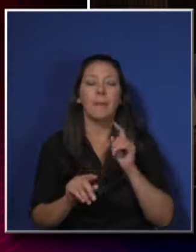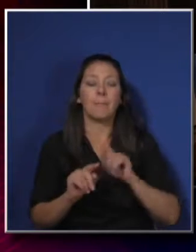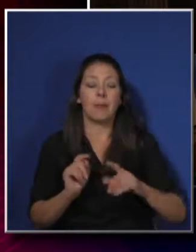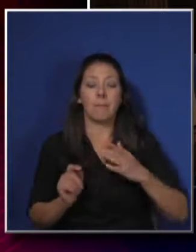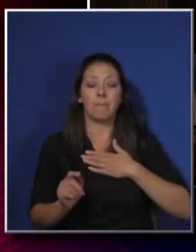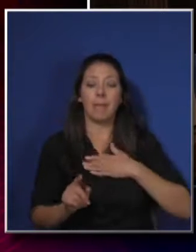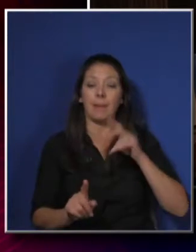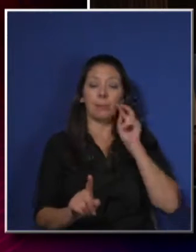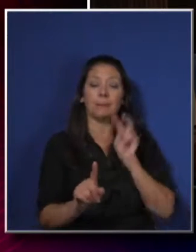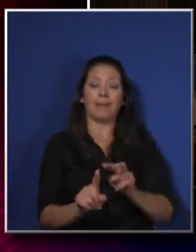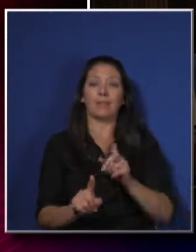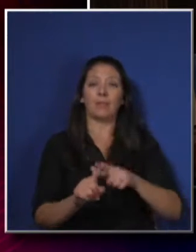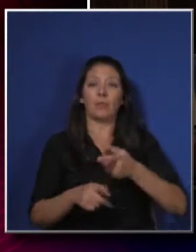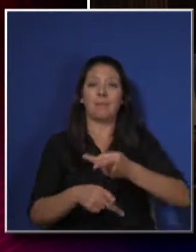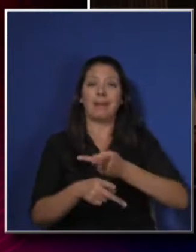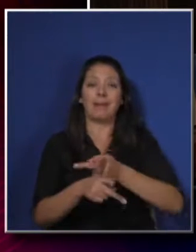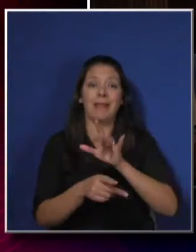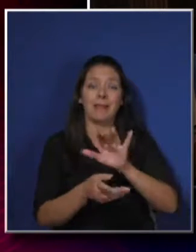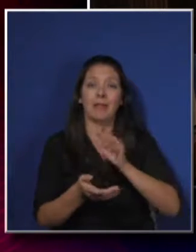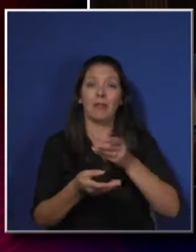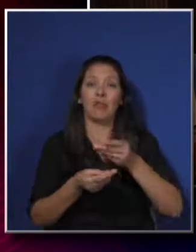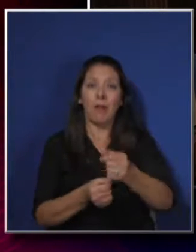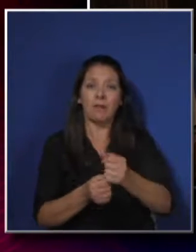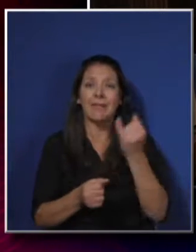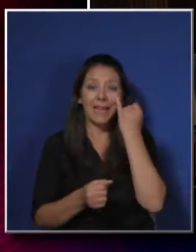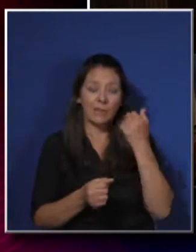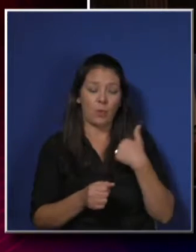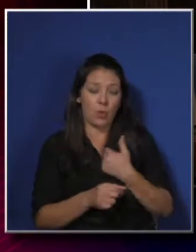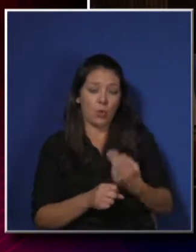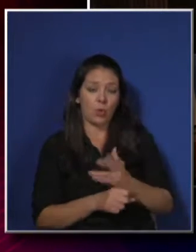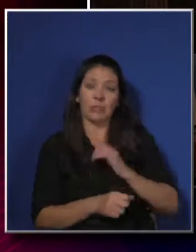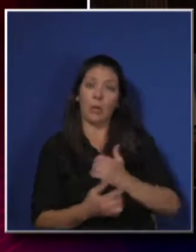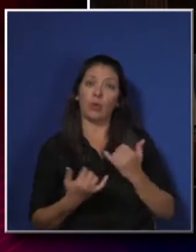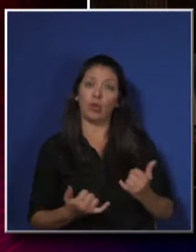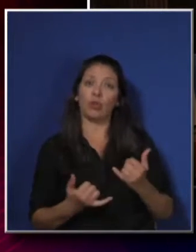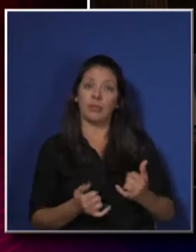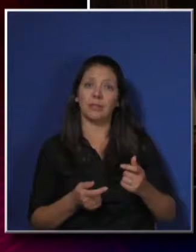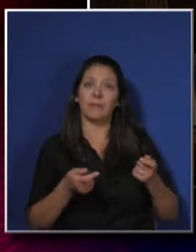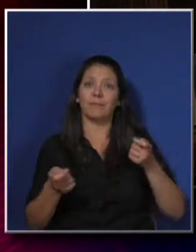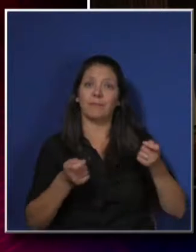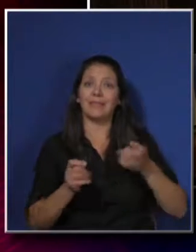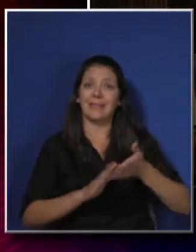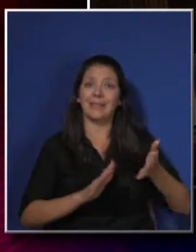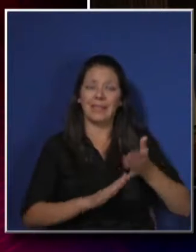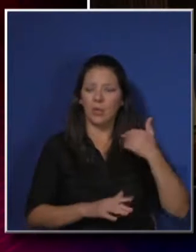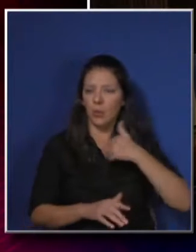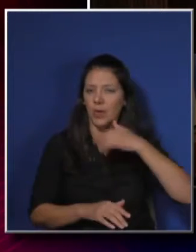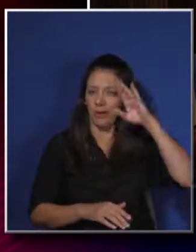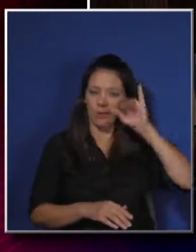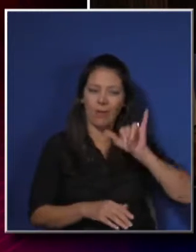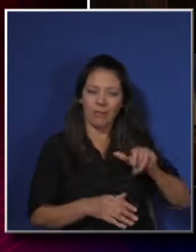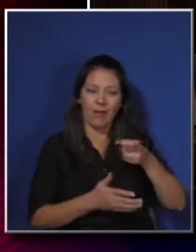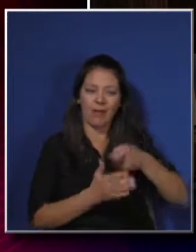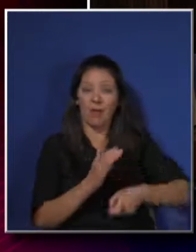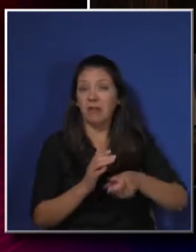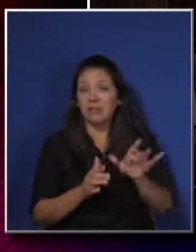costs, if we were to use our current facilitator, and we know what the cost of that is, and it's reasonable,